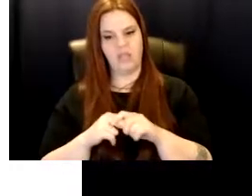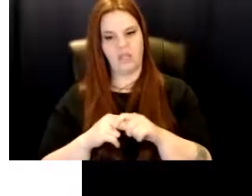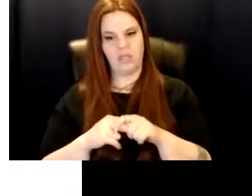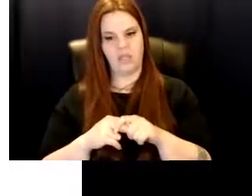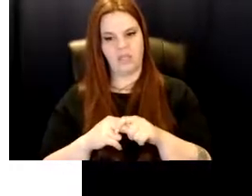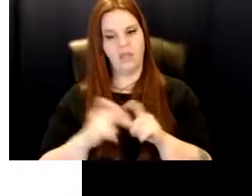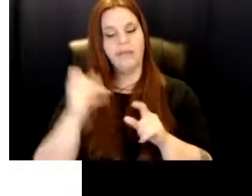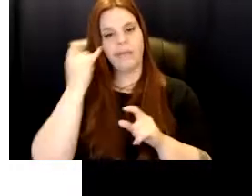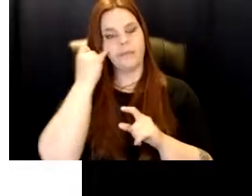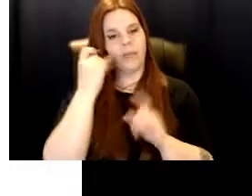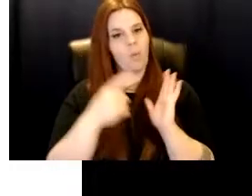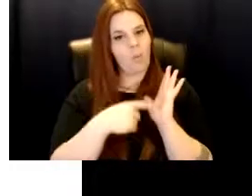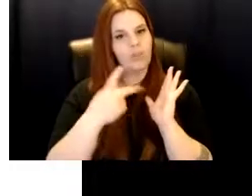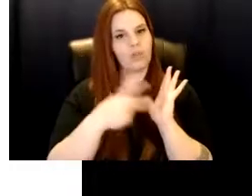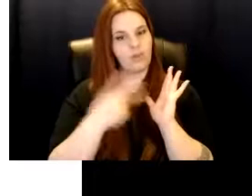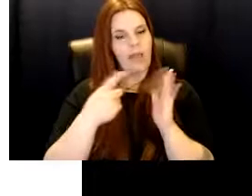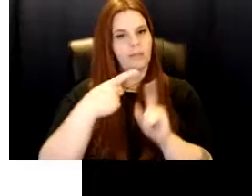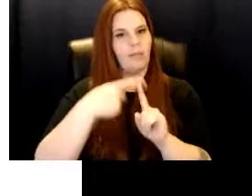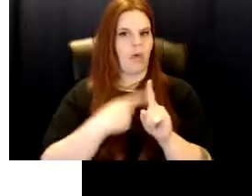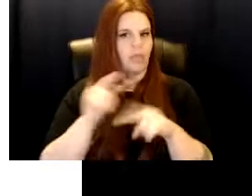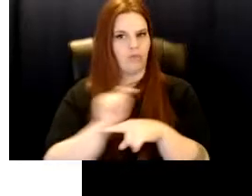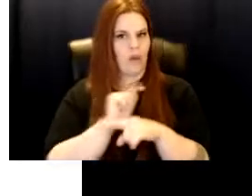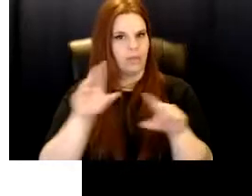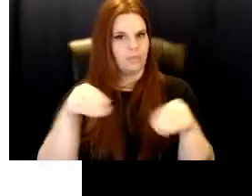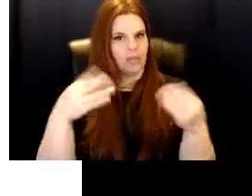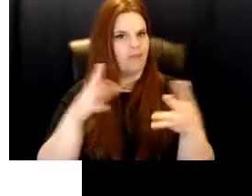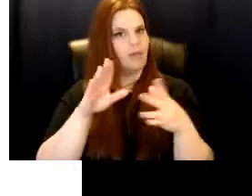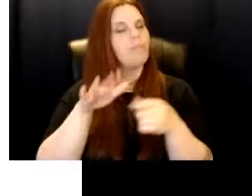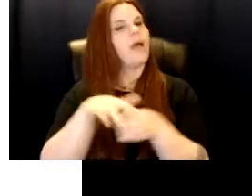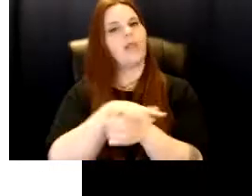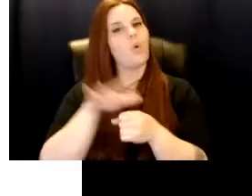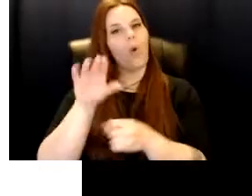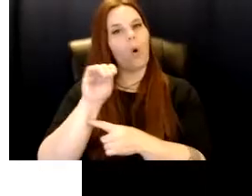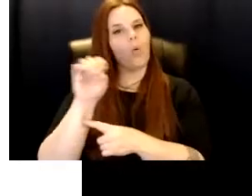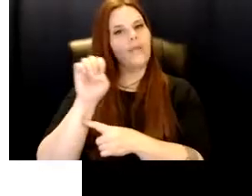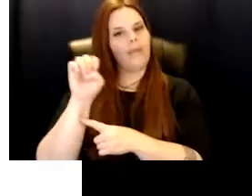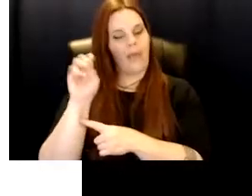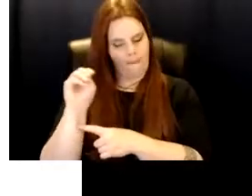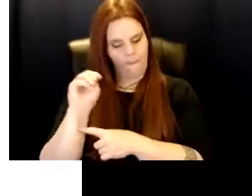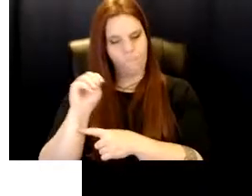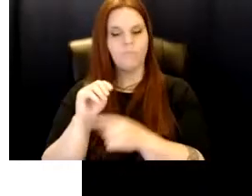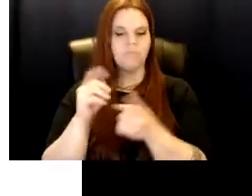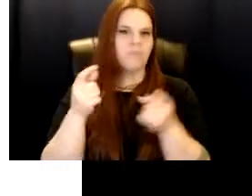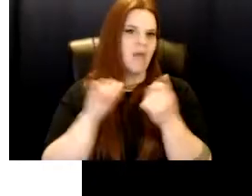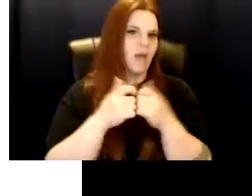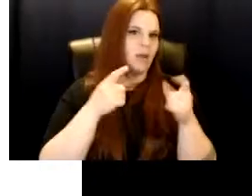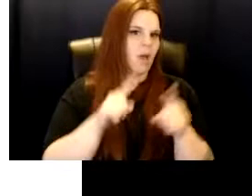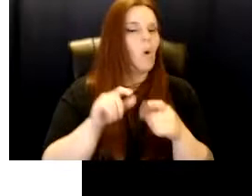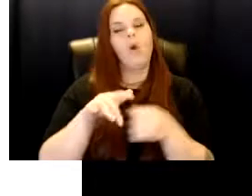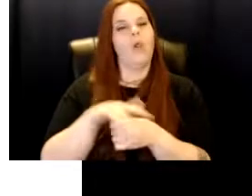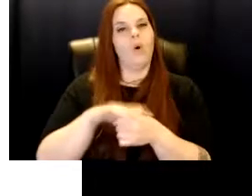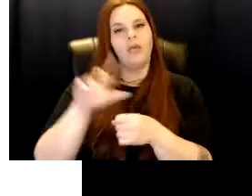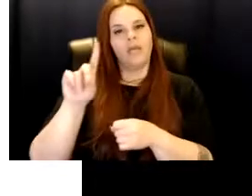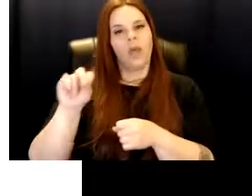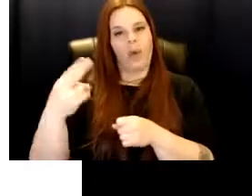once or twice a month, a training that's being given by the local OEM, which is probably how it would happen, or the local DOH,